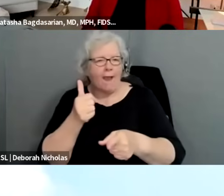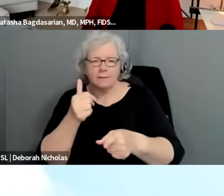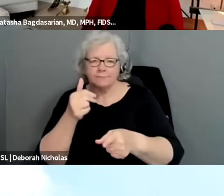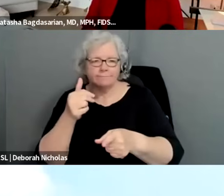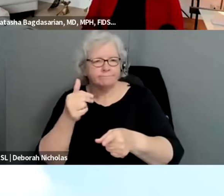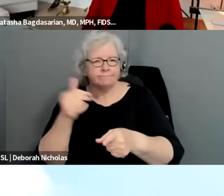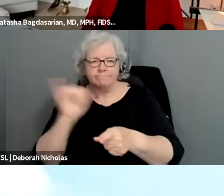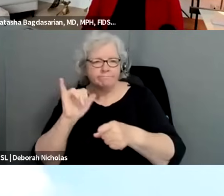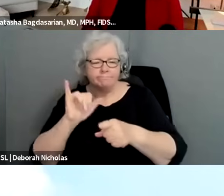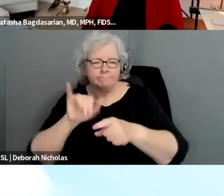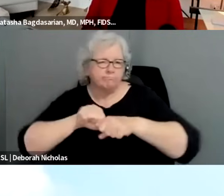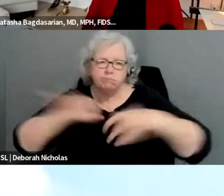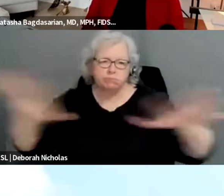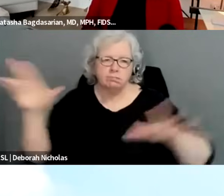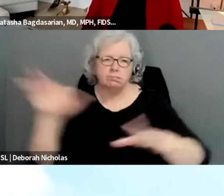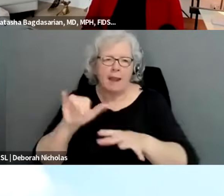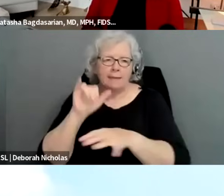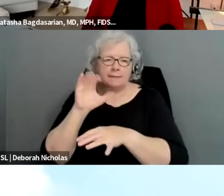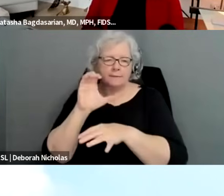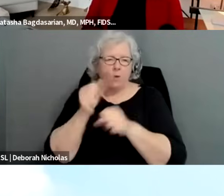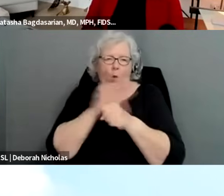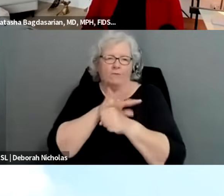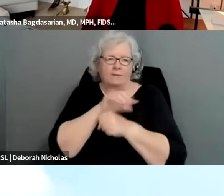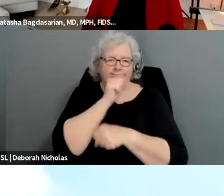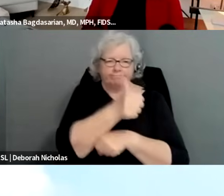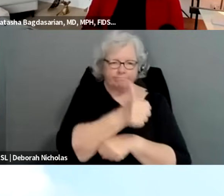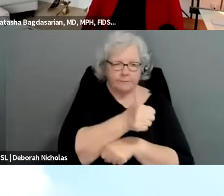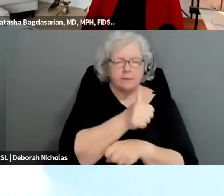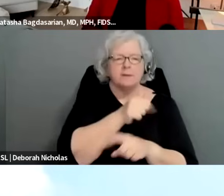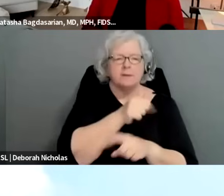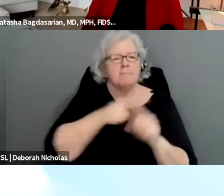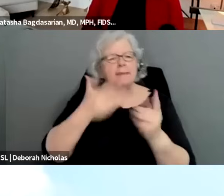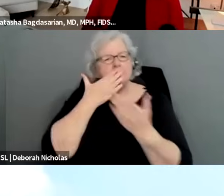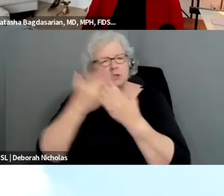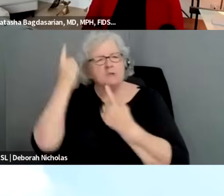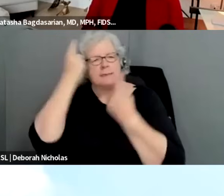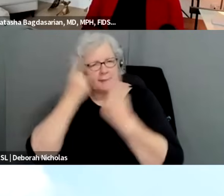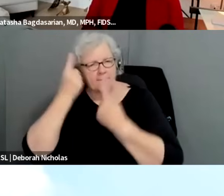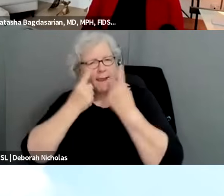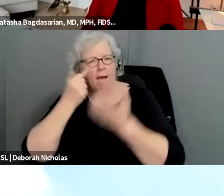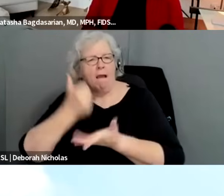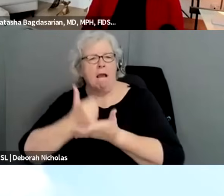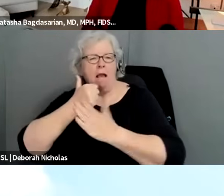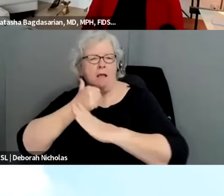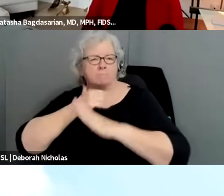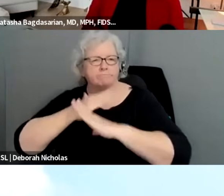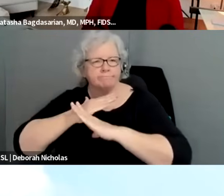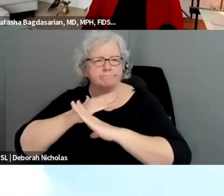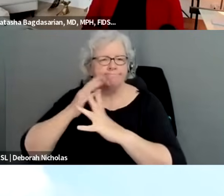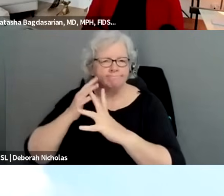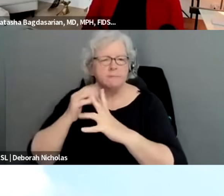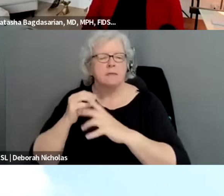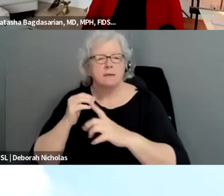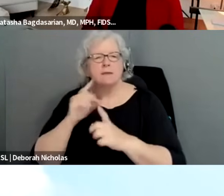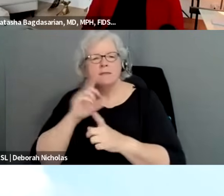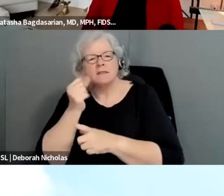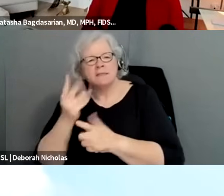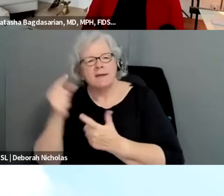And I think there are, several several indicators that